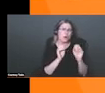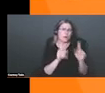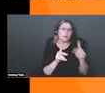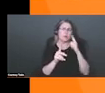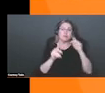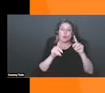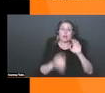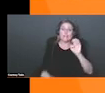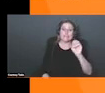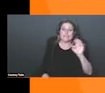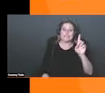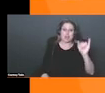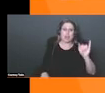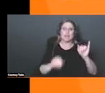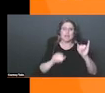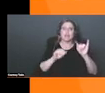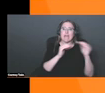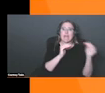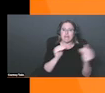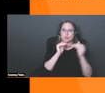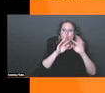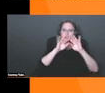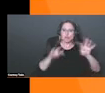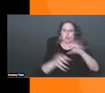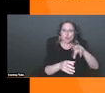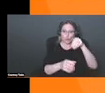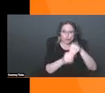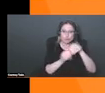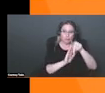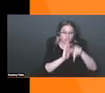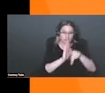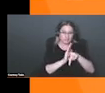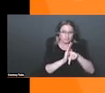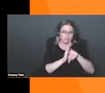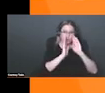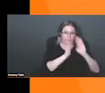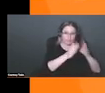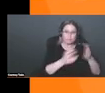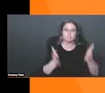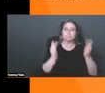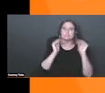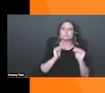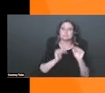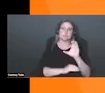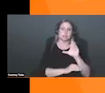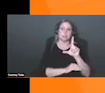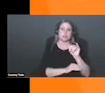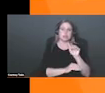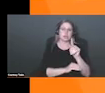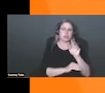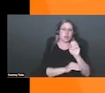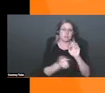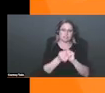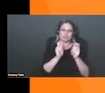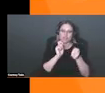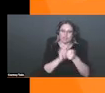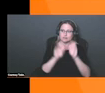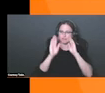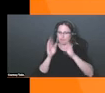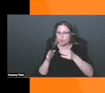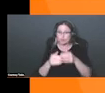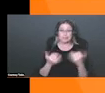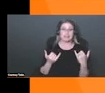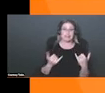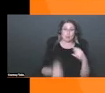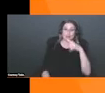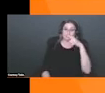diversity, equity, and inclusion policies. You'll see quite a bit of work going on with climate change, and because it's summer, you'll see quite a bit of